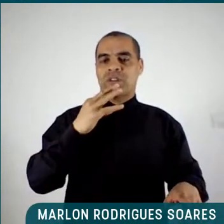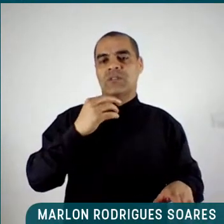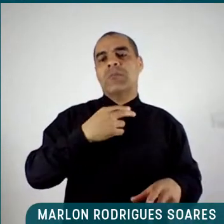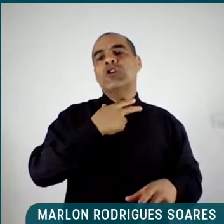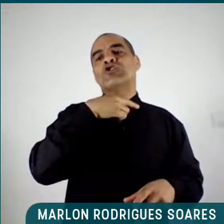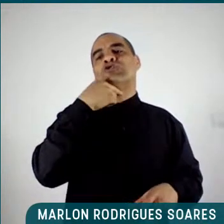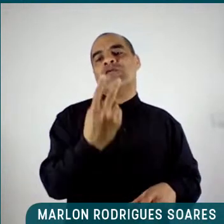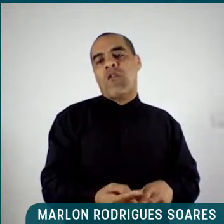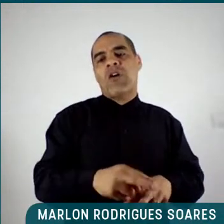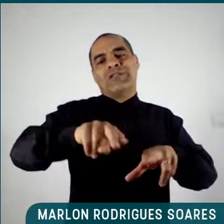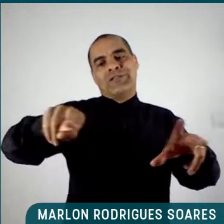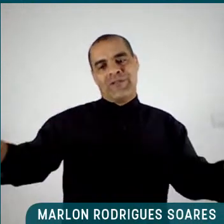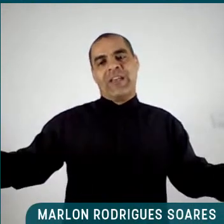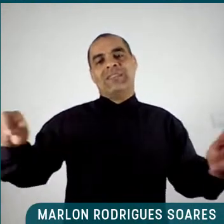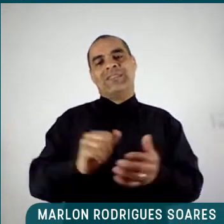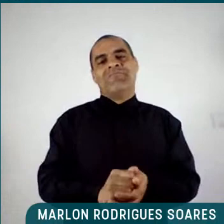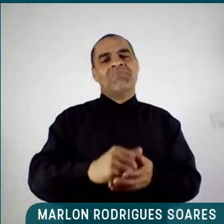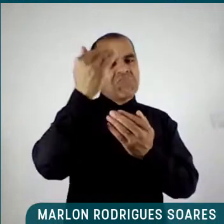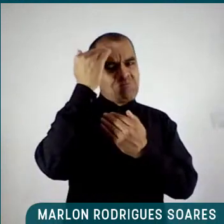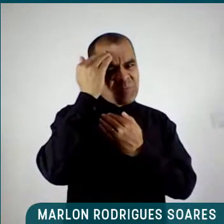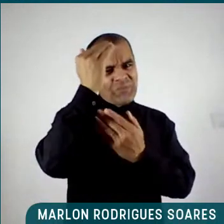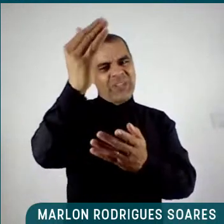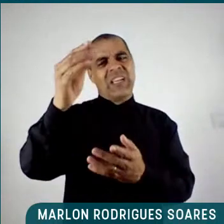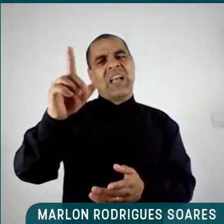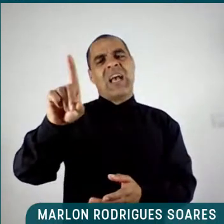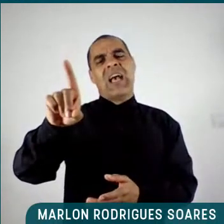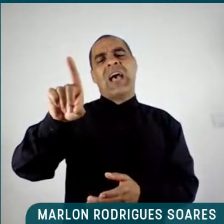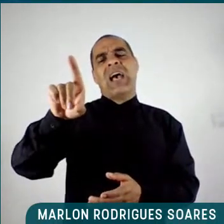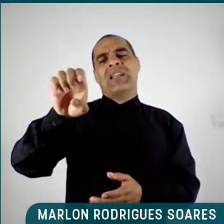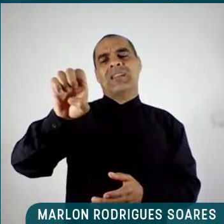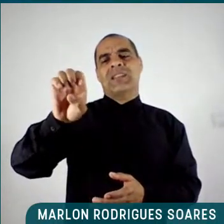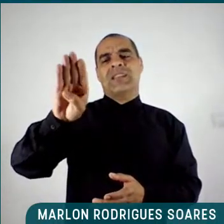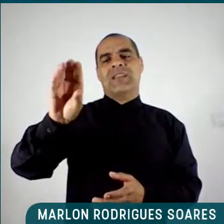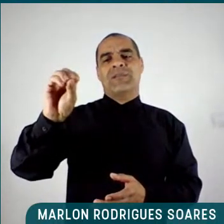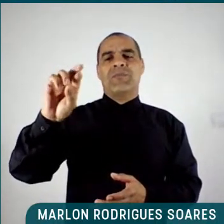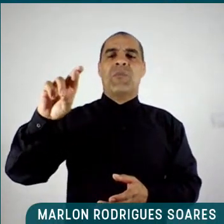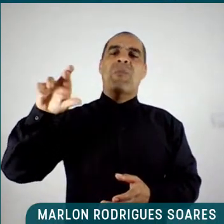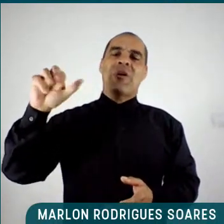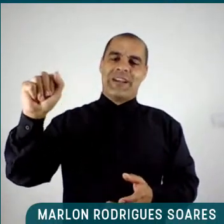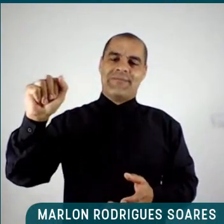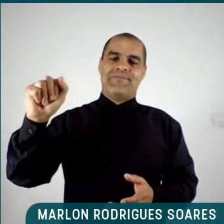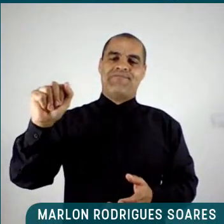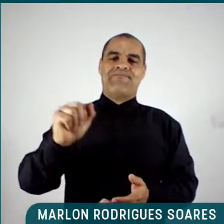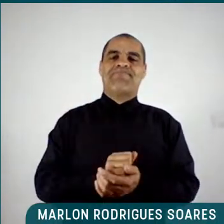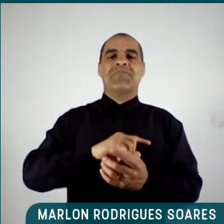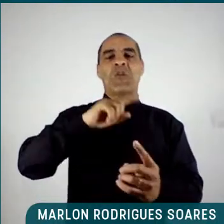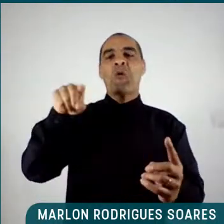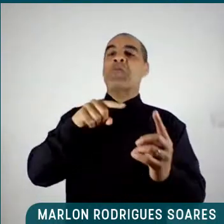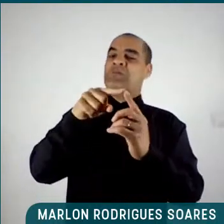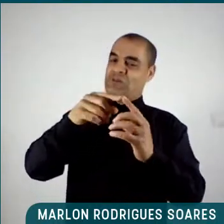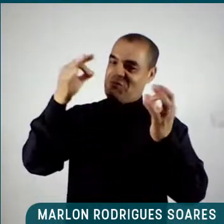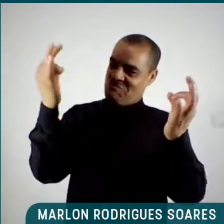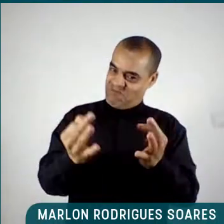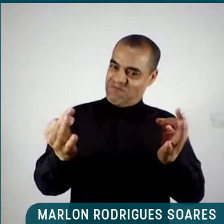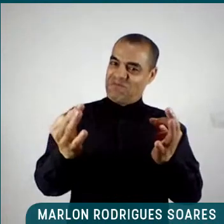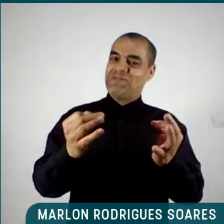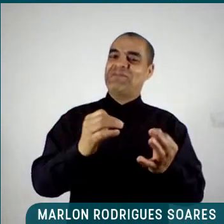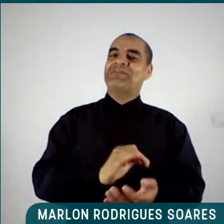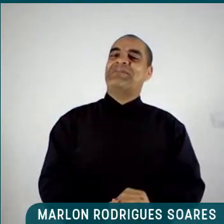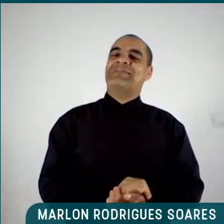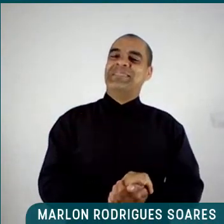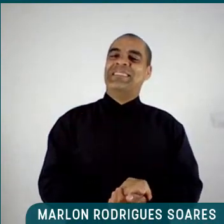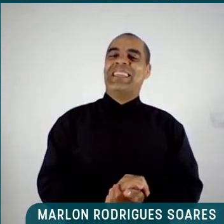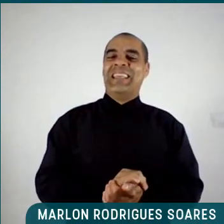is important to have Muito this obrigada, diversity Débora. of Muito obrigada. voices. Deborah, Objetivo thank you. atingido. Pelo menos aqui, muito